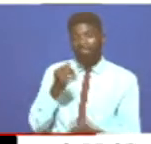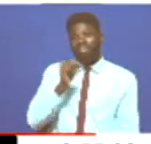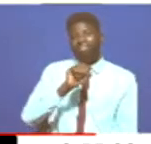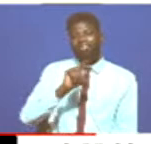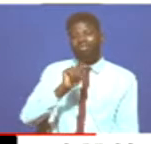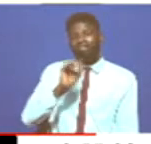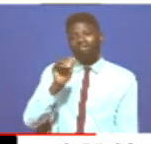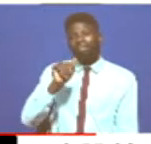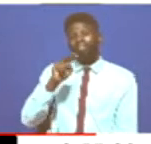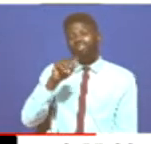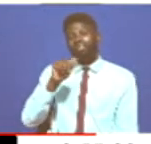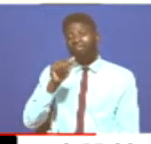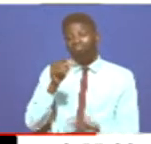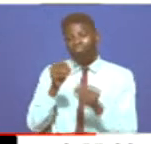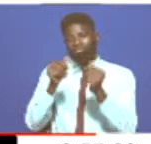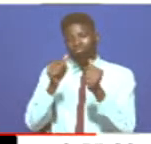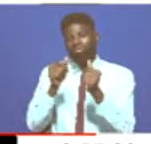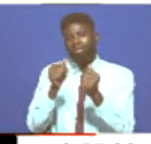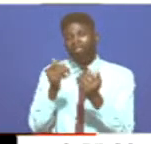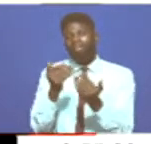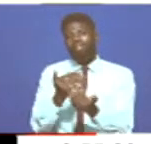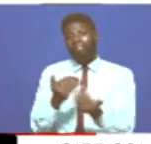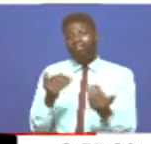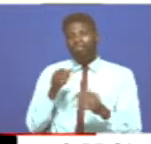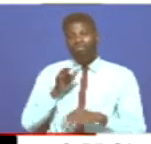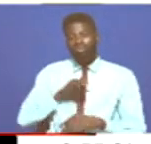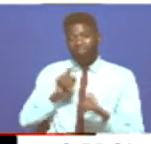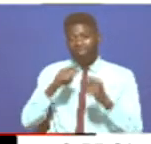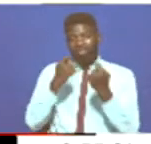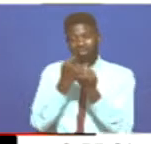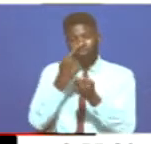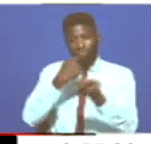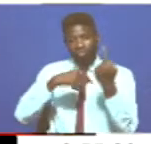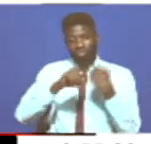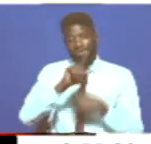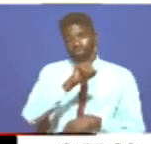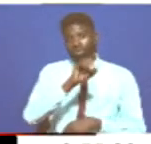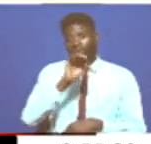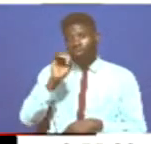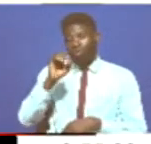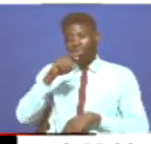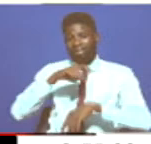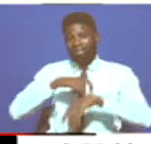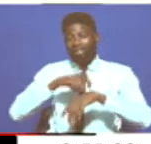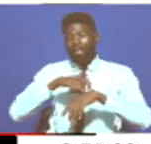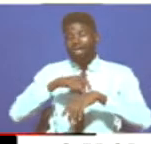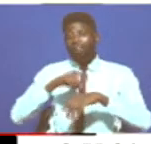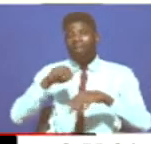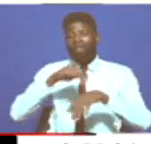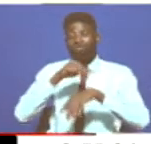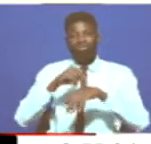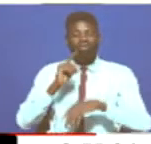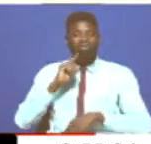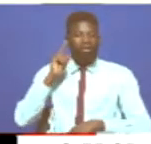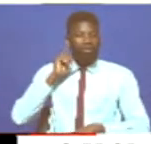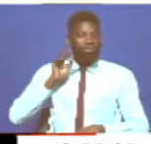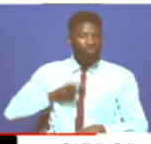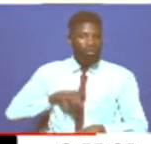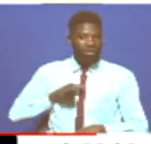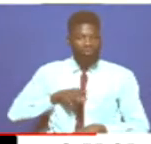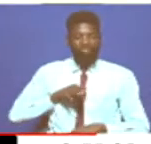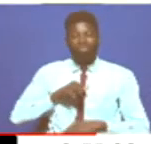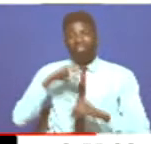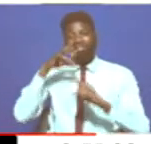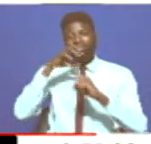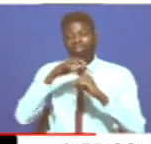Women's Team, beat 1-1-0 in the second edition of the National Deaf Women Football Championship held at Buhungu